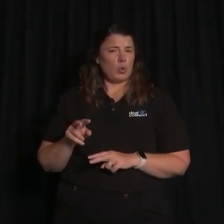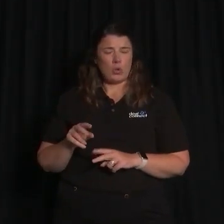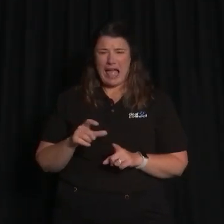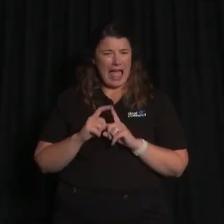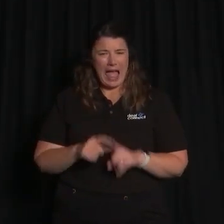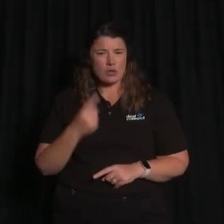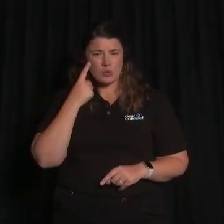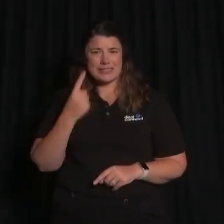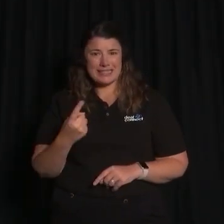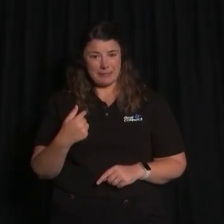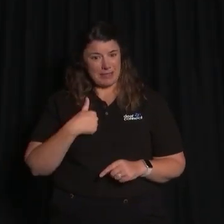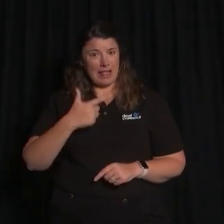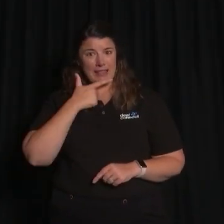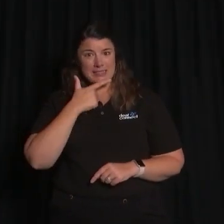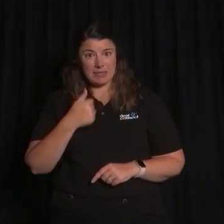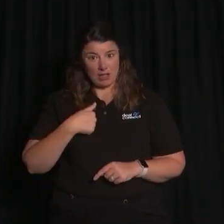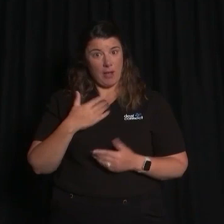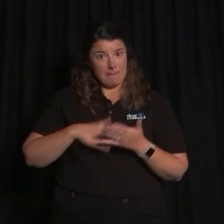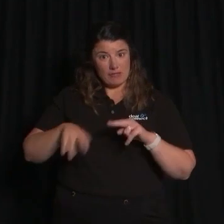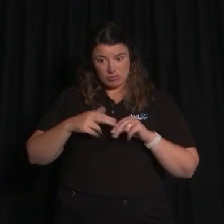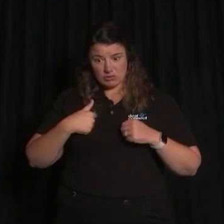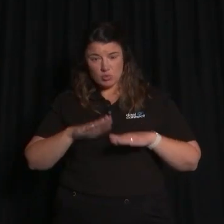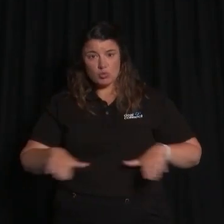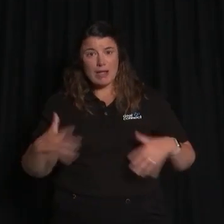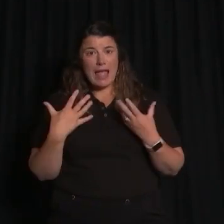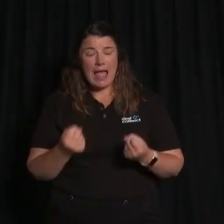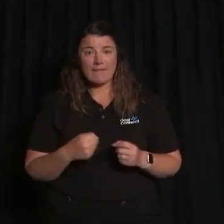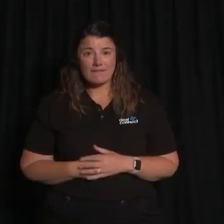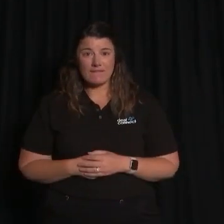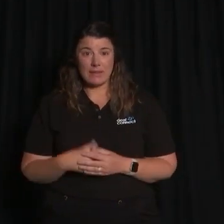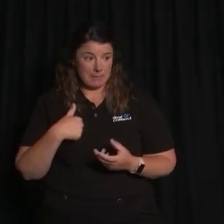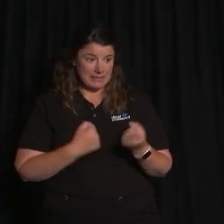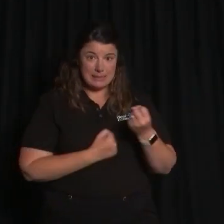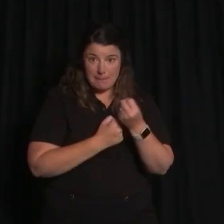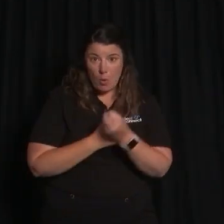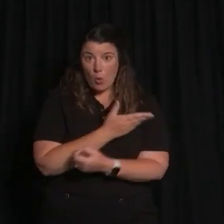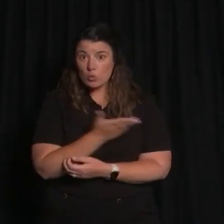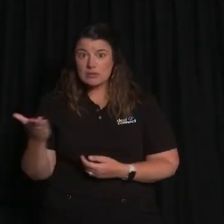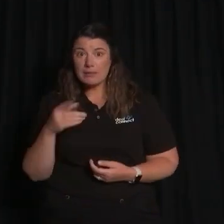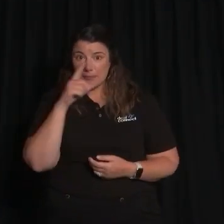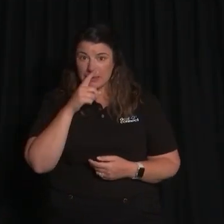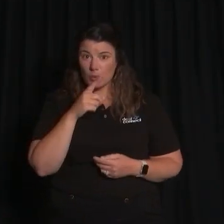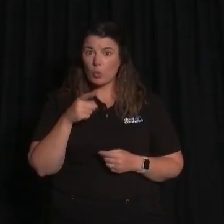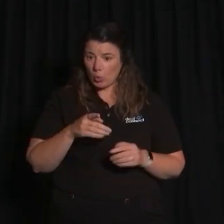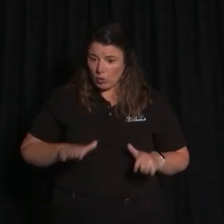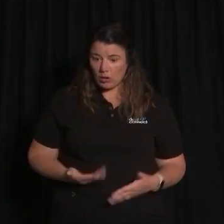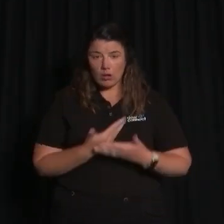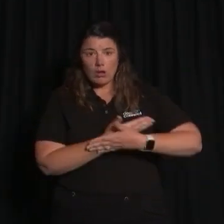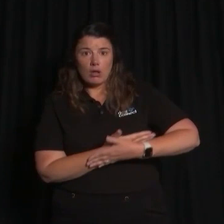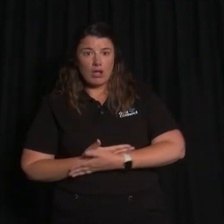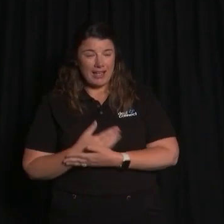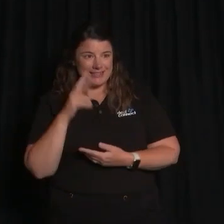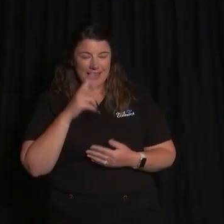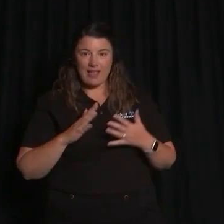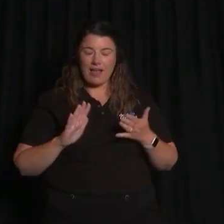experience as a lesbian parent, as a person who's supporting people early in their parenting journey, where I can see the